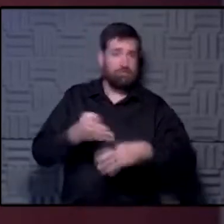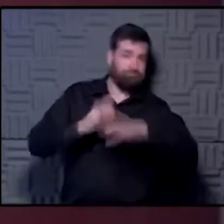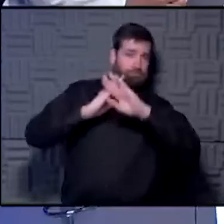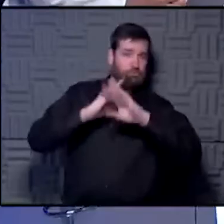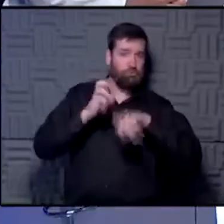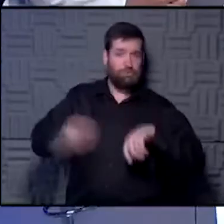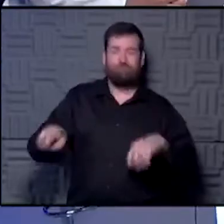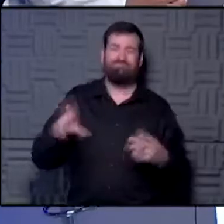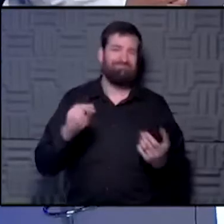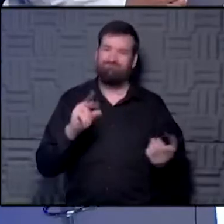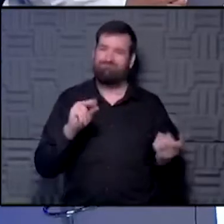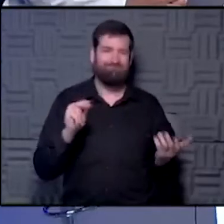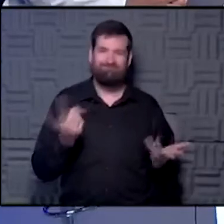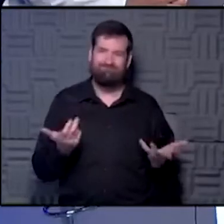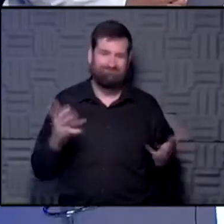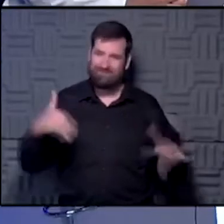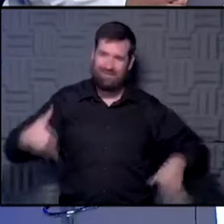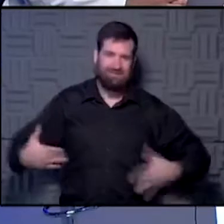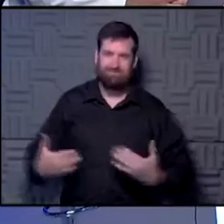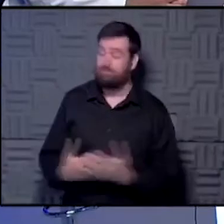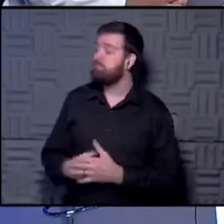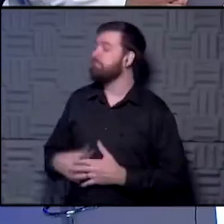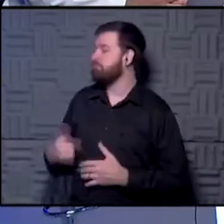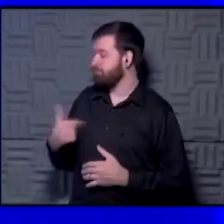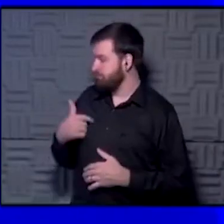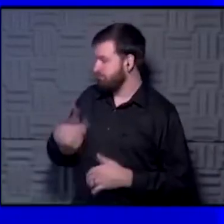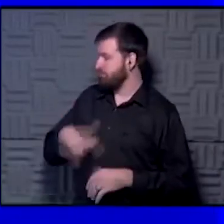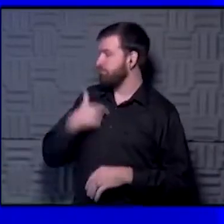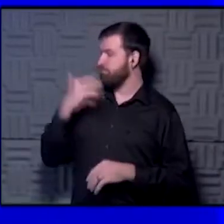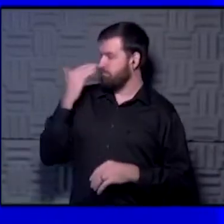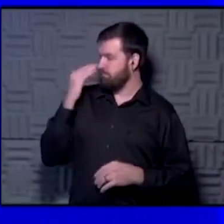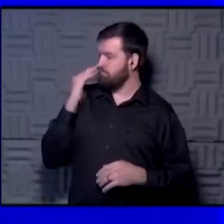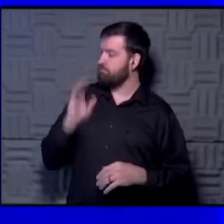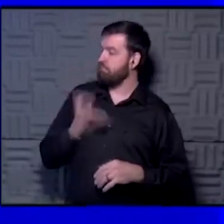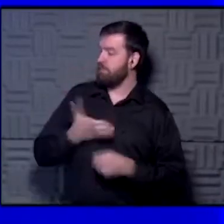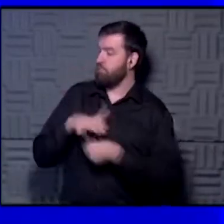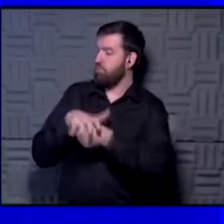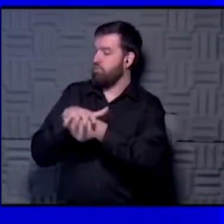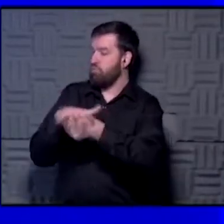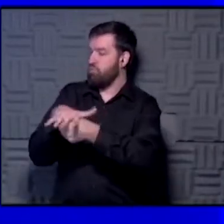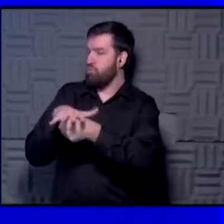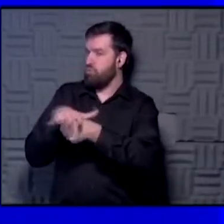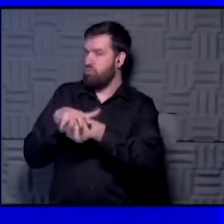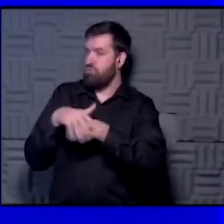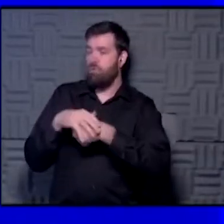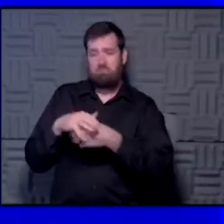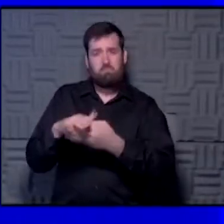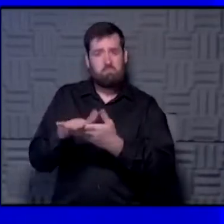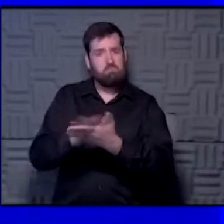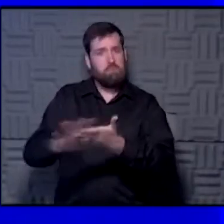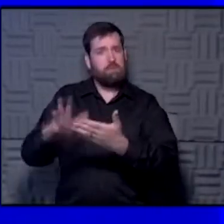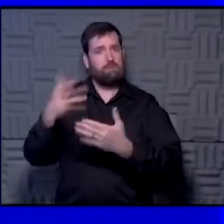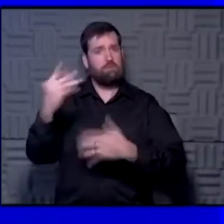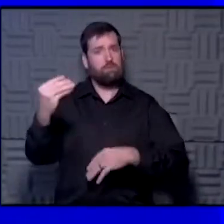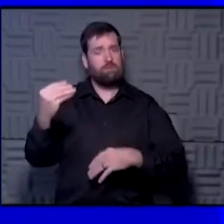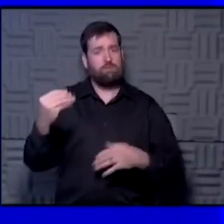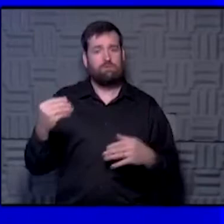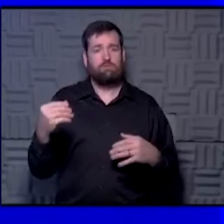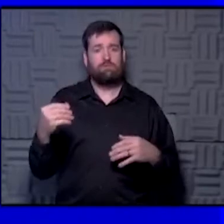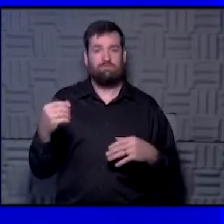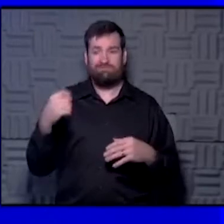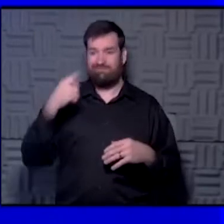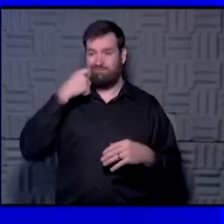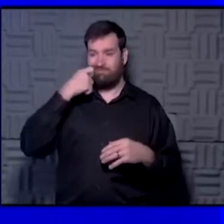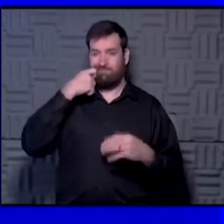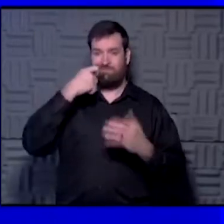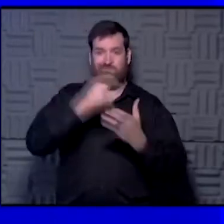transmission. Yeah, and certainly we know that from even in our local community, while it's still been nice out, over this